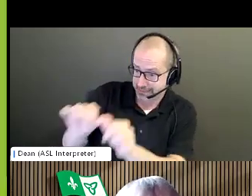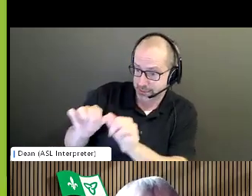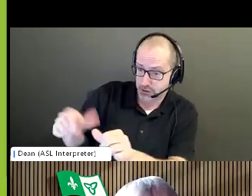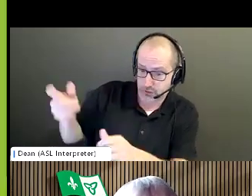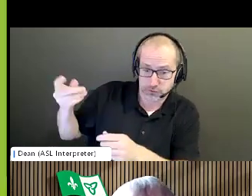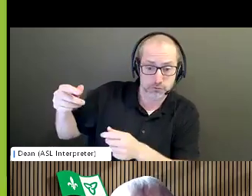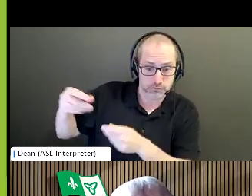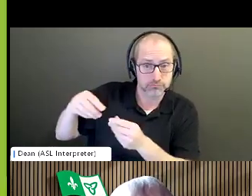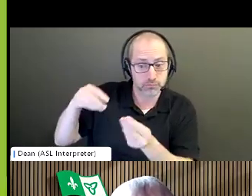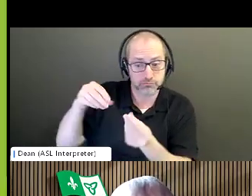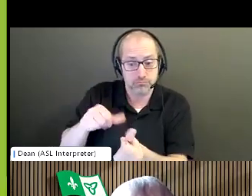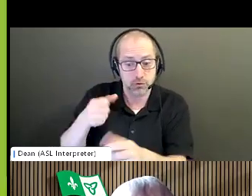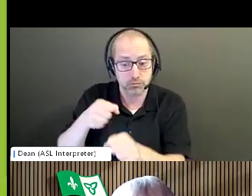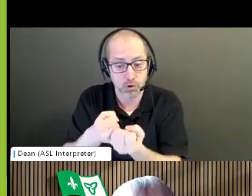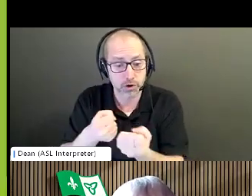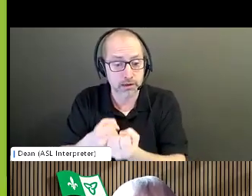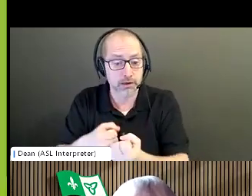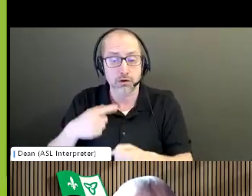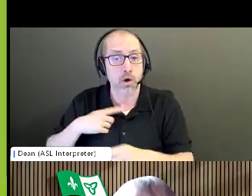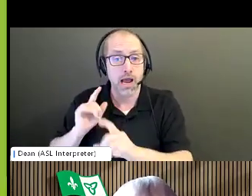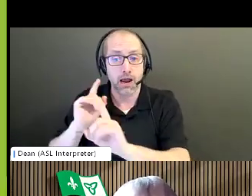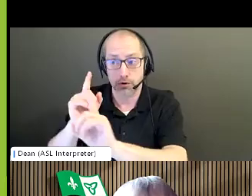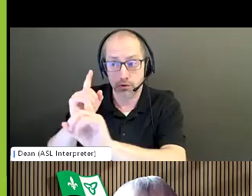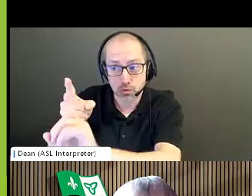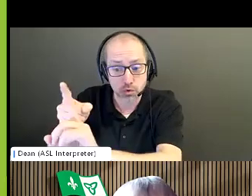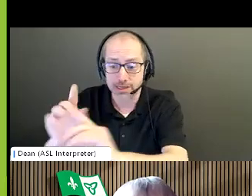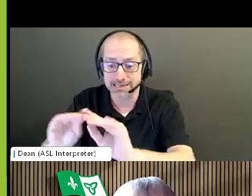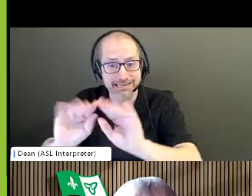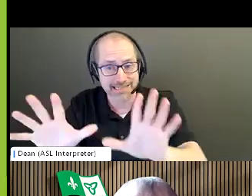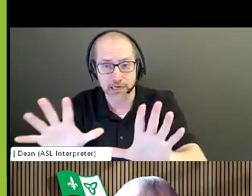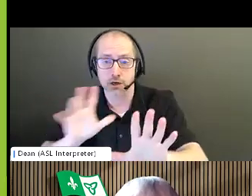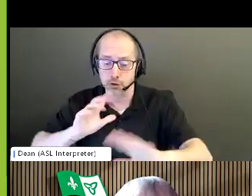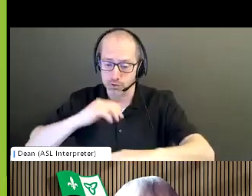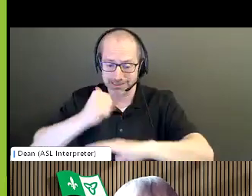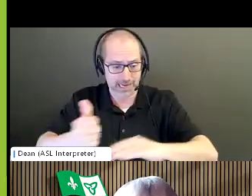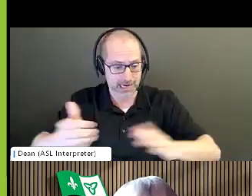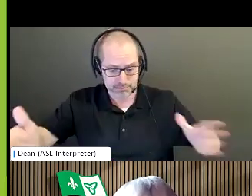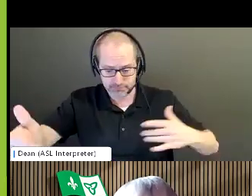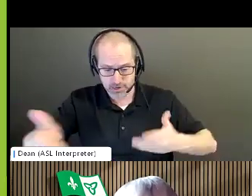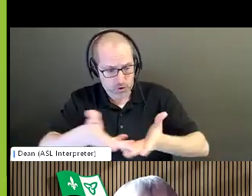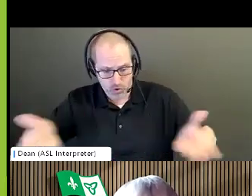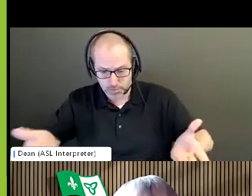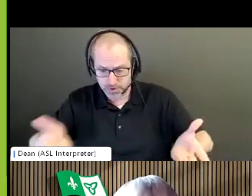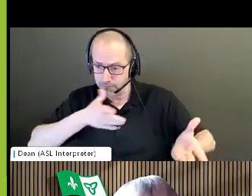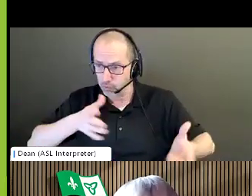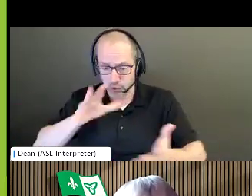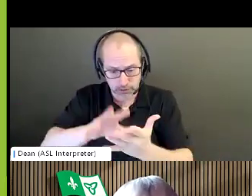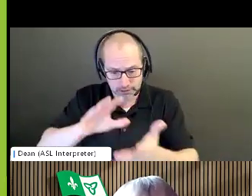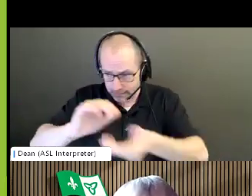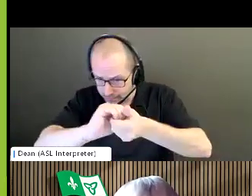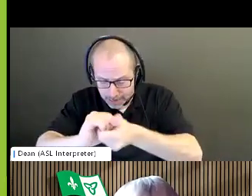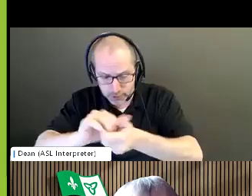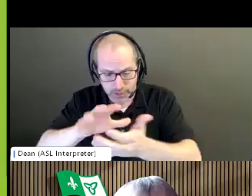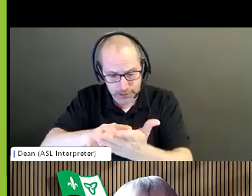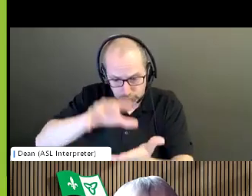PMFO's mission is clear. It is to create a space for collaboration, learning, and mobilization. We aim to understand the